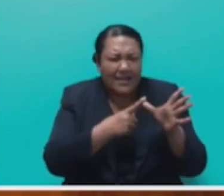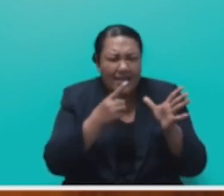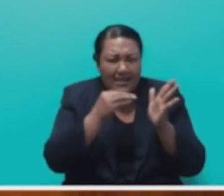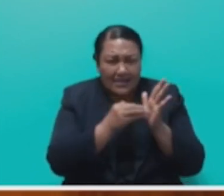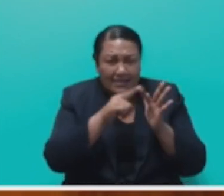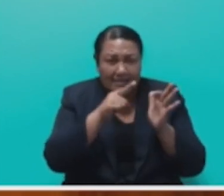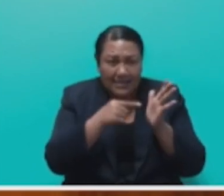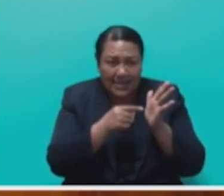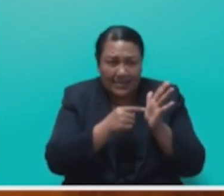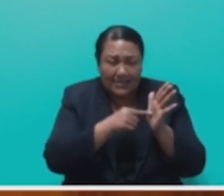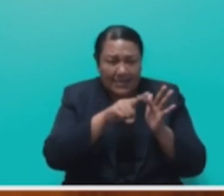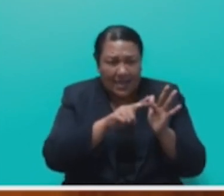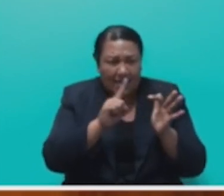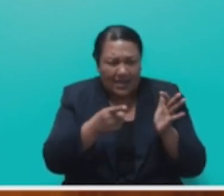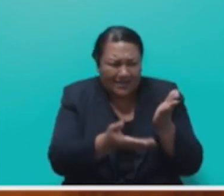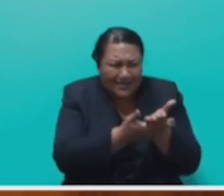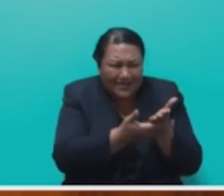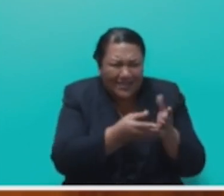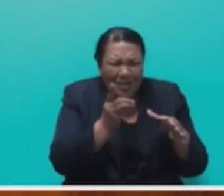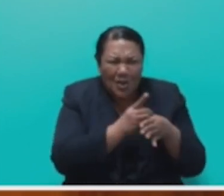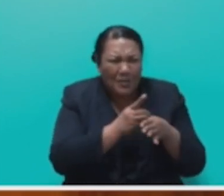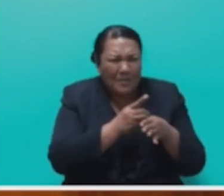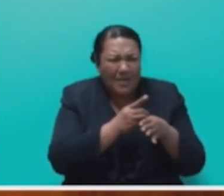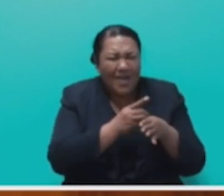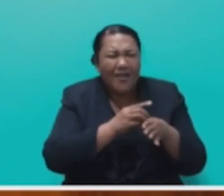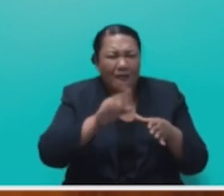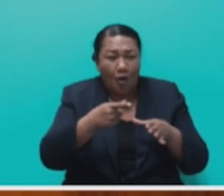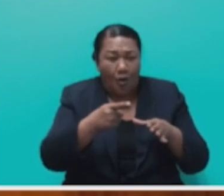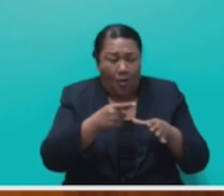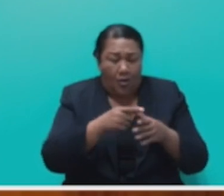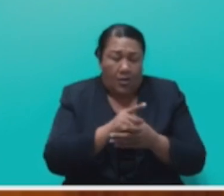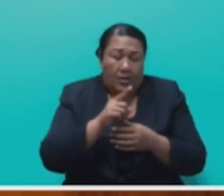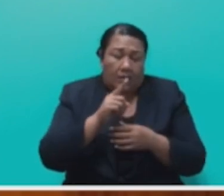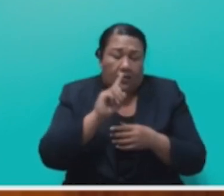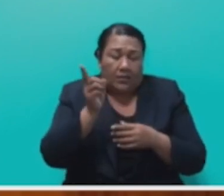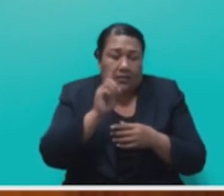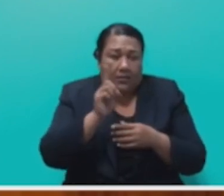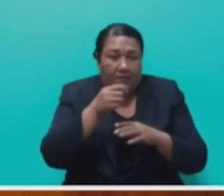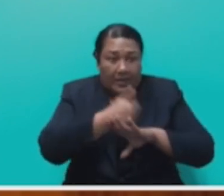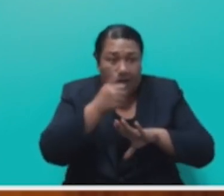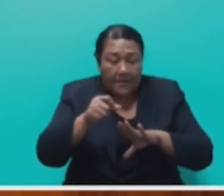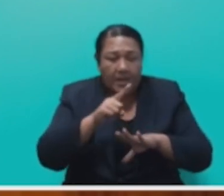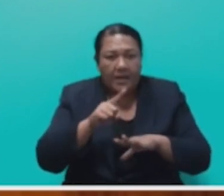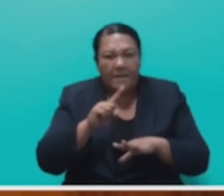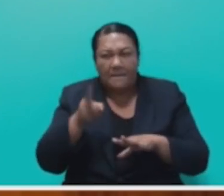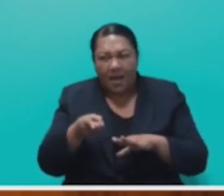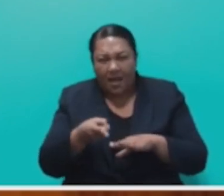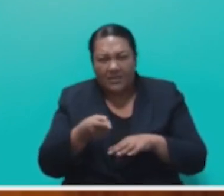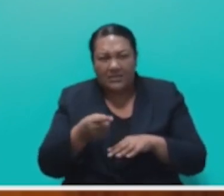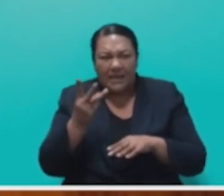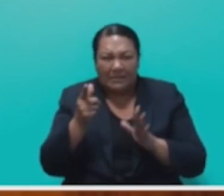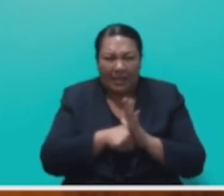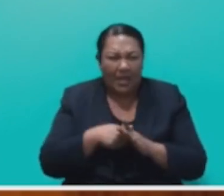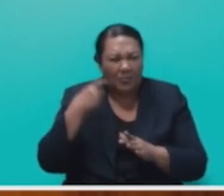worrying that sometimes we don't get to see the gazettes. Honourable Speaker, I do have a lot to